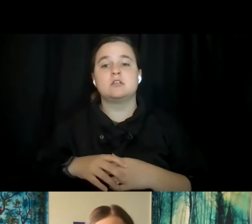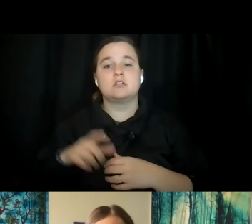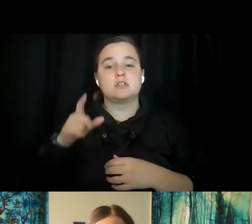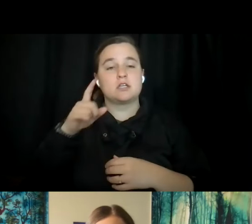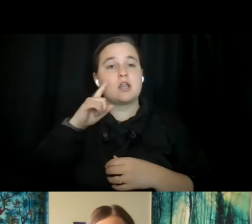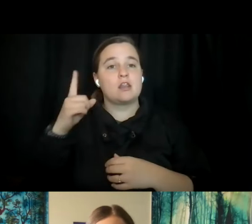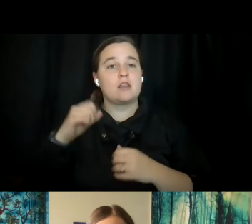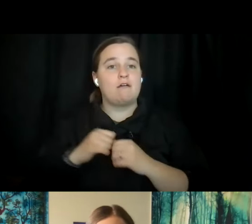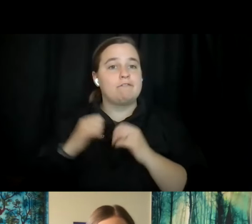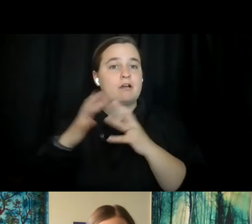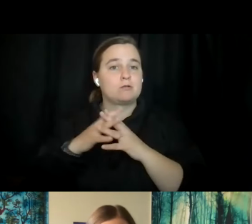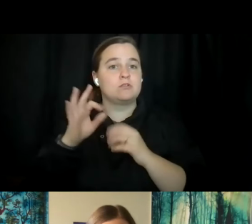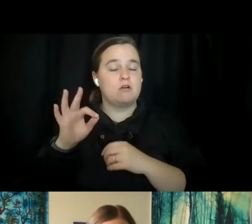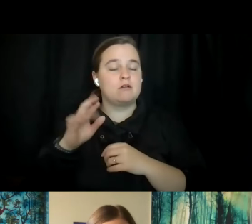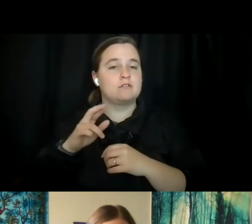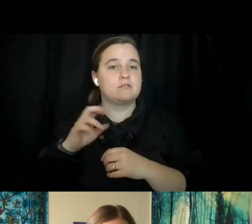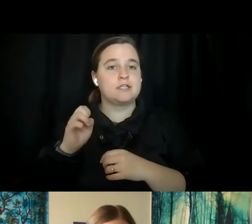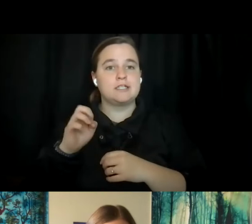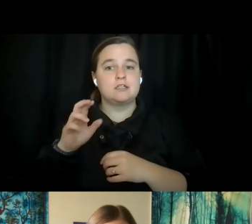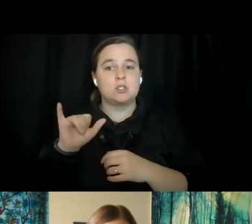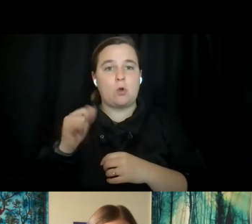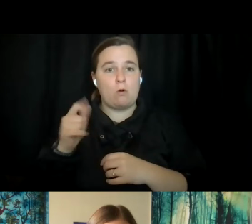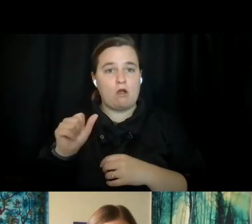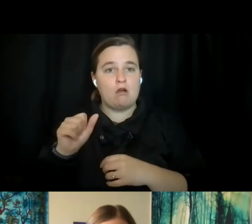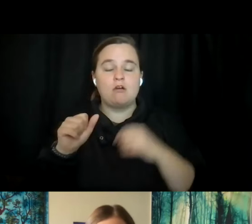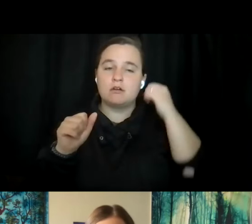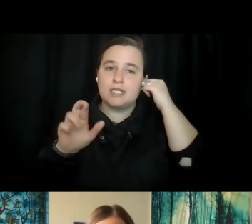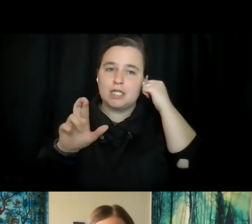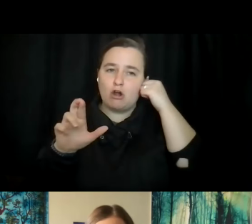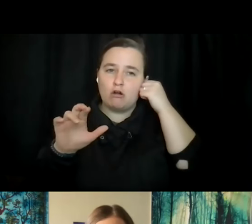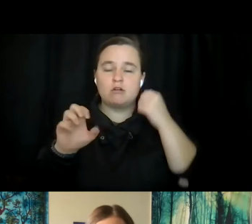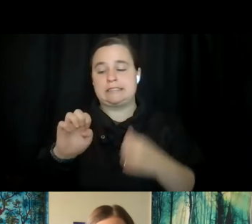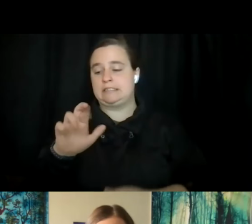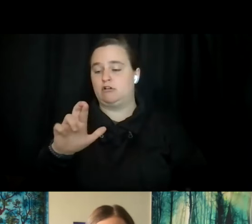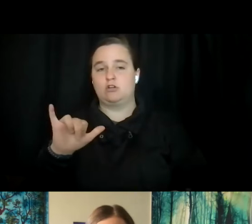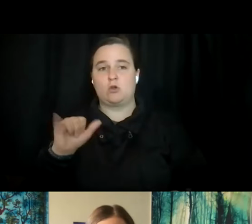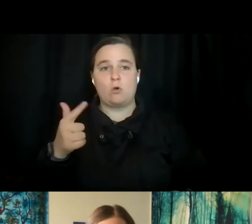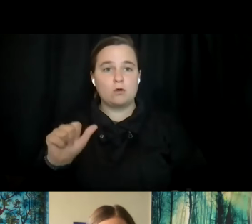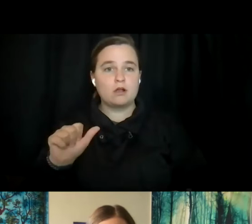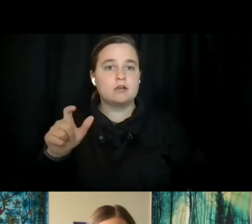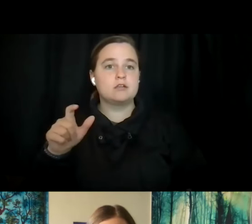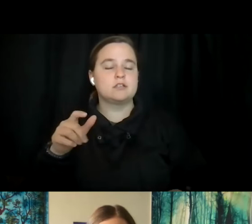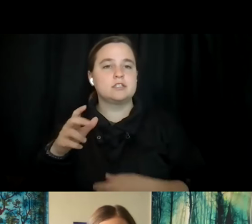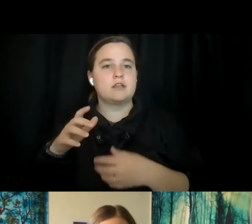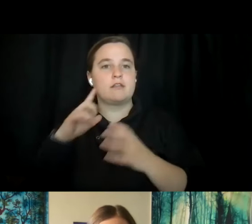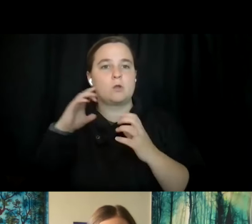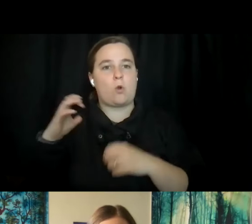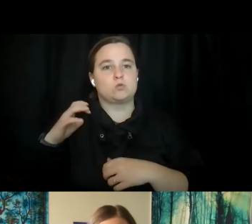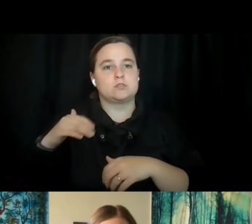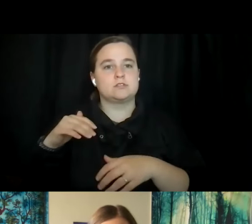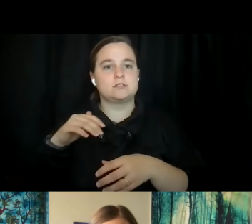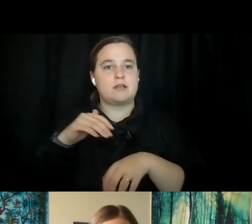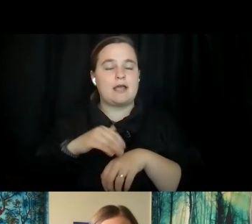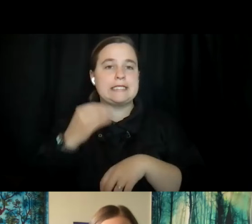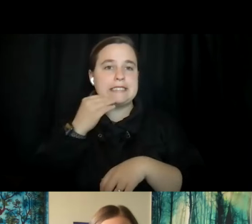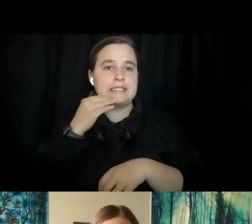teaches in eating disorder clinics, and the word shape there, people think it means like what shape they're